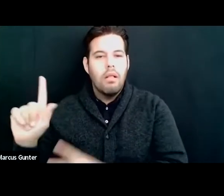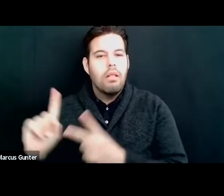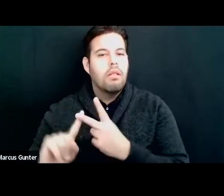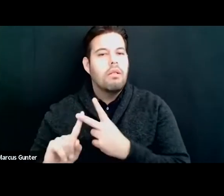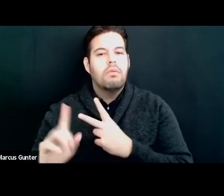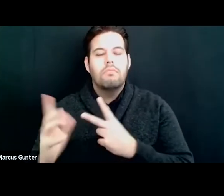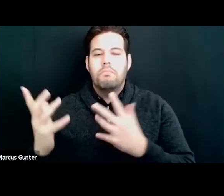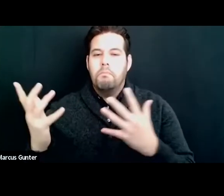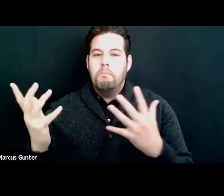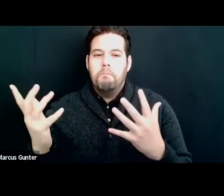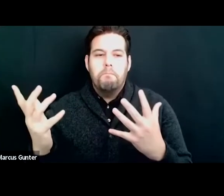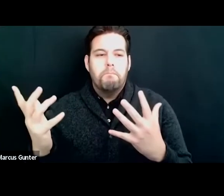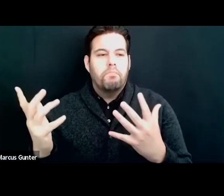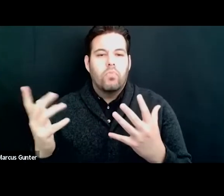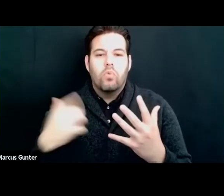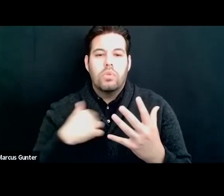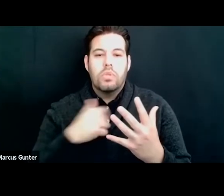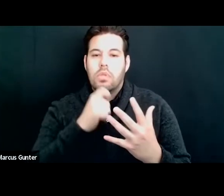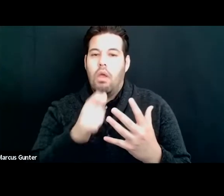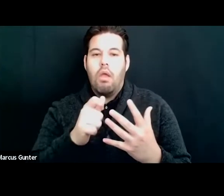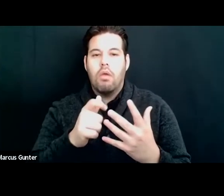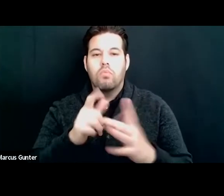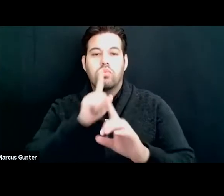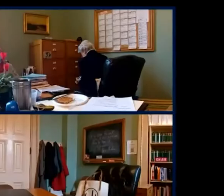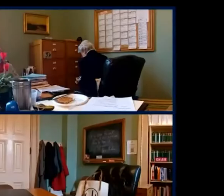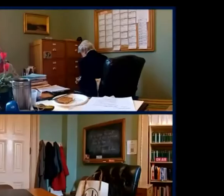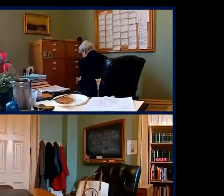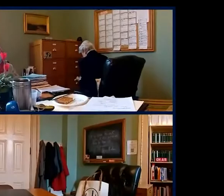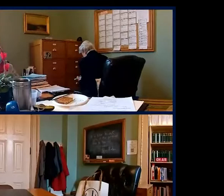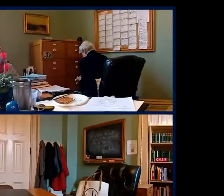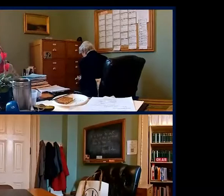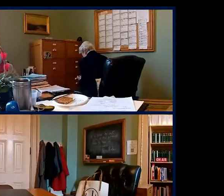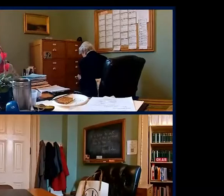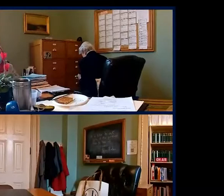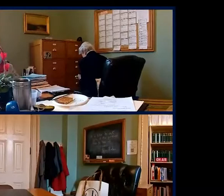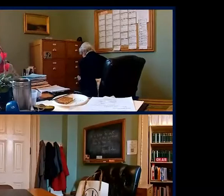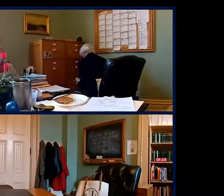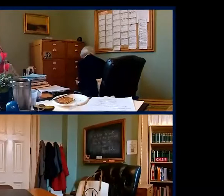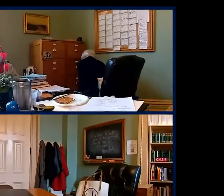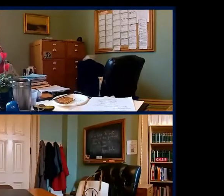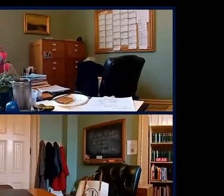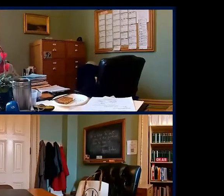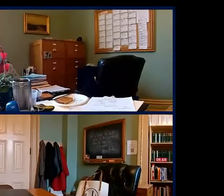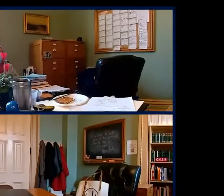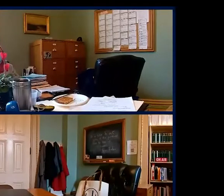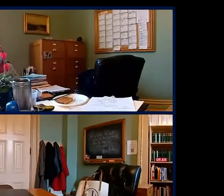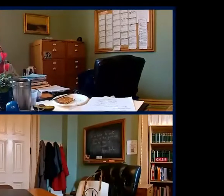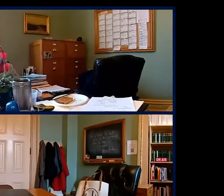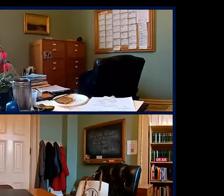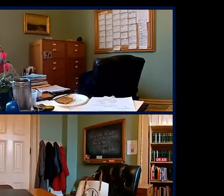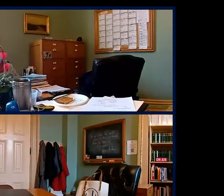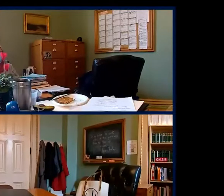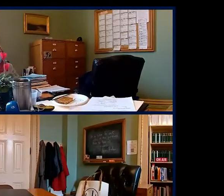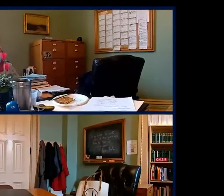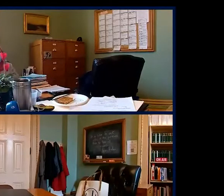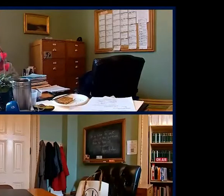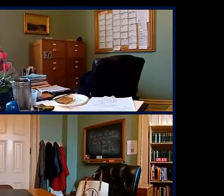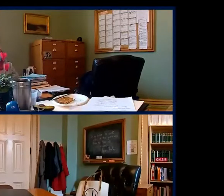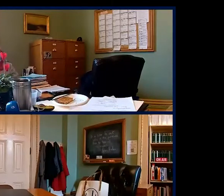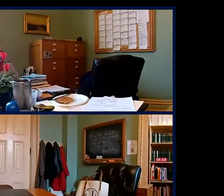we're not responding to a bill. There's nothing to pass here. It's just a general discussion about where,